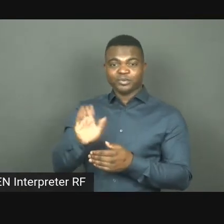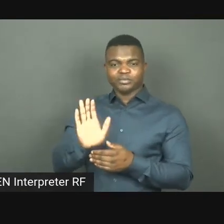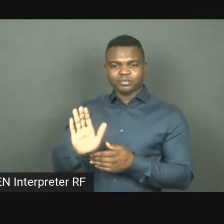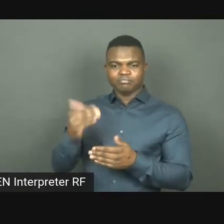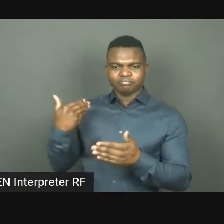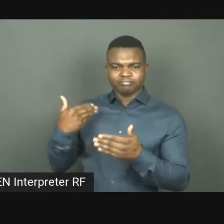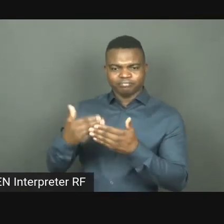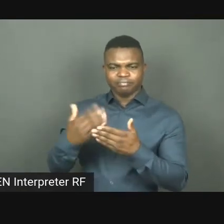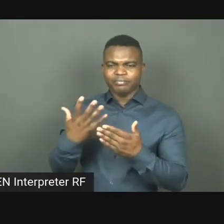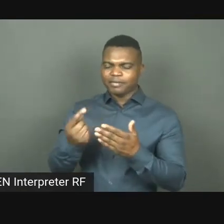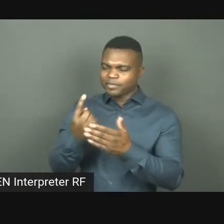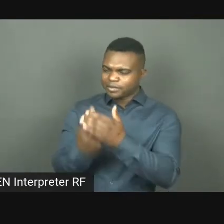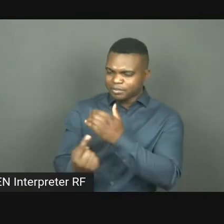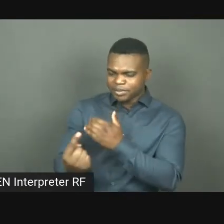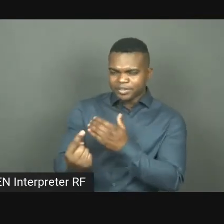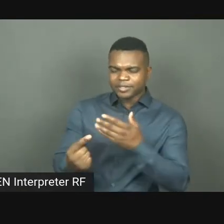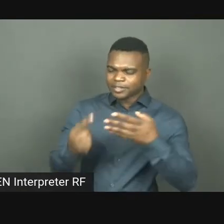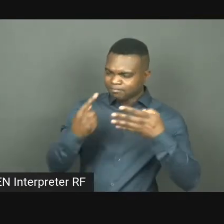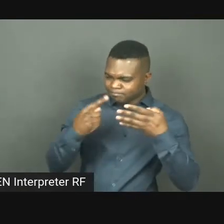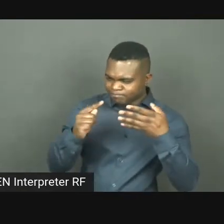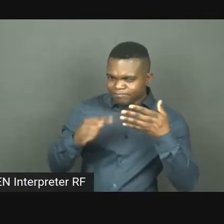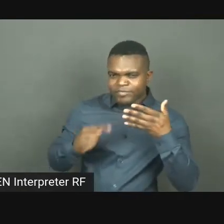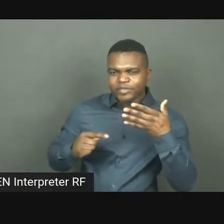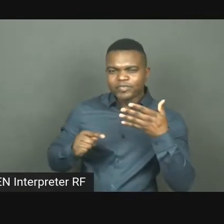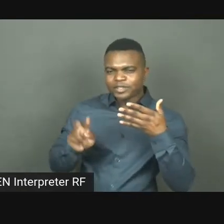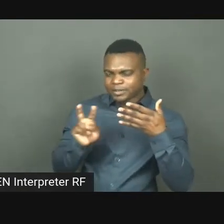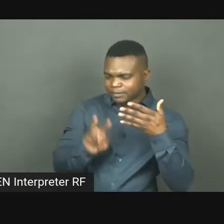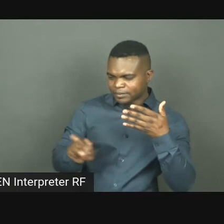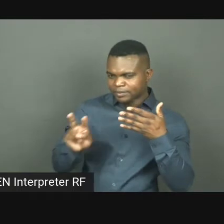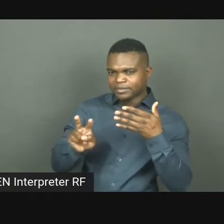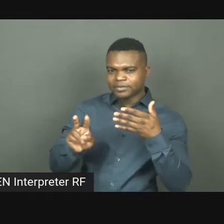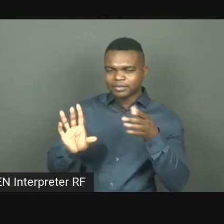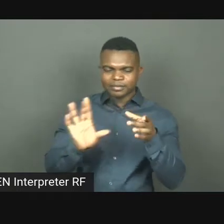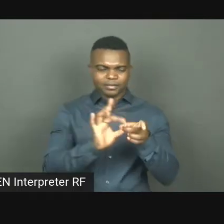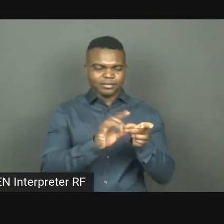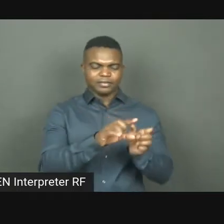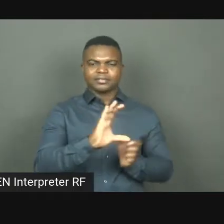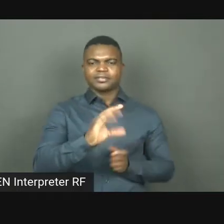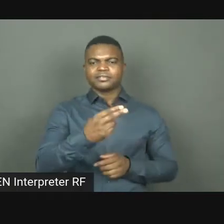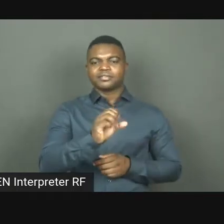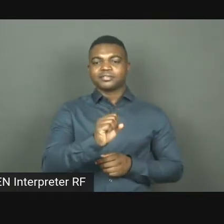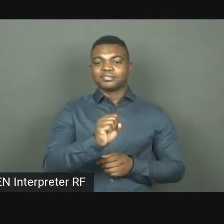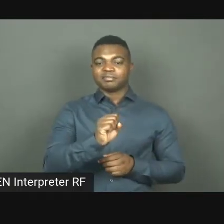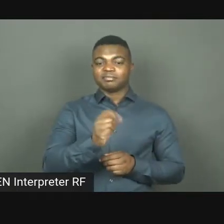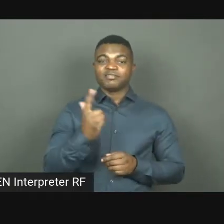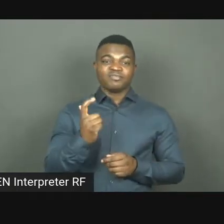CHS Alliance recognizes the importance of putting people affected by a crisis at the